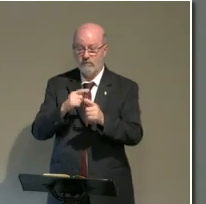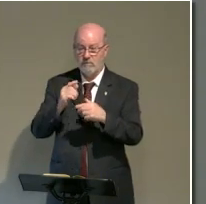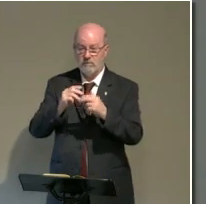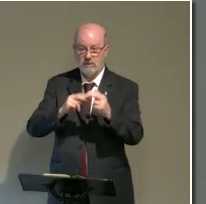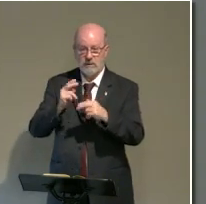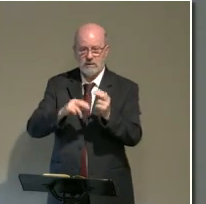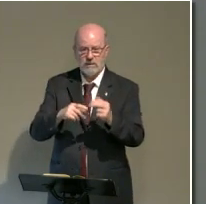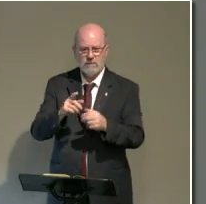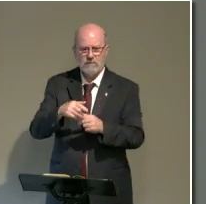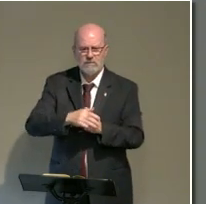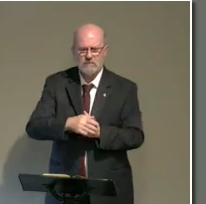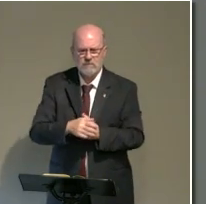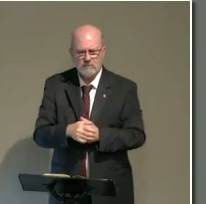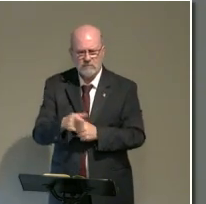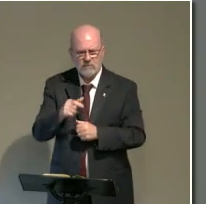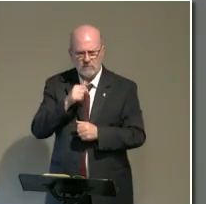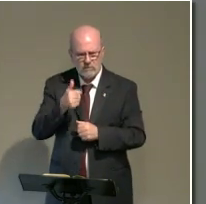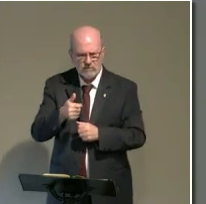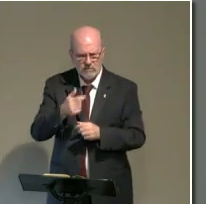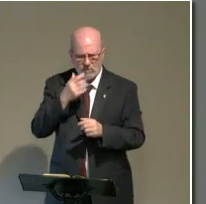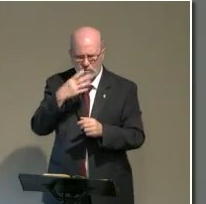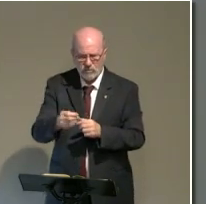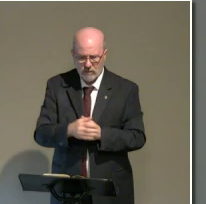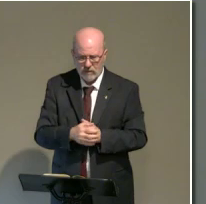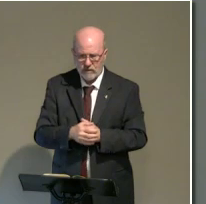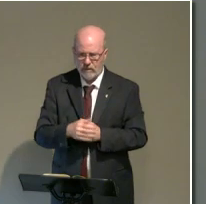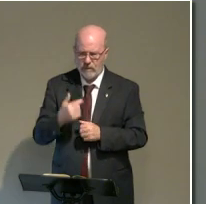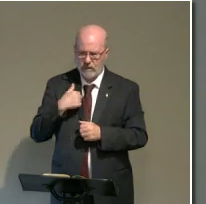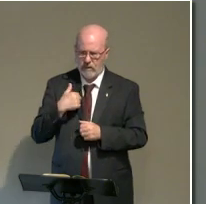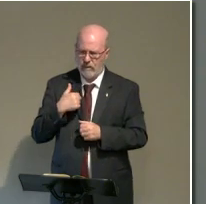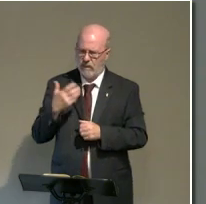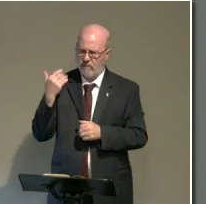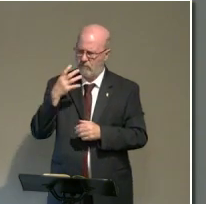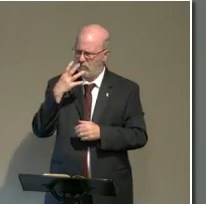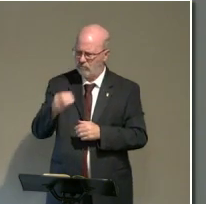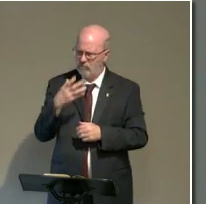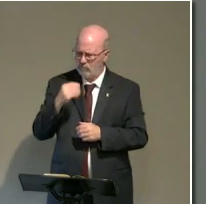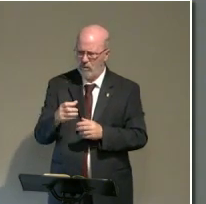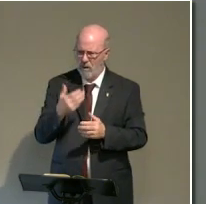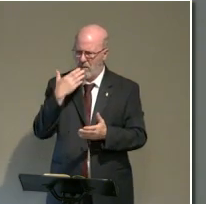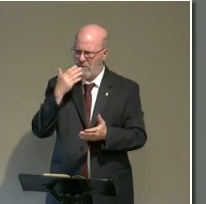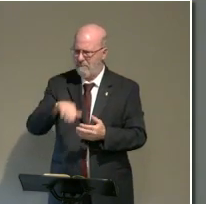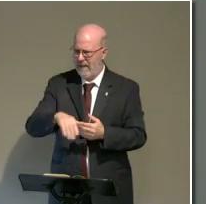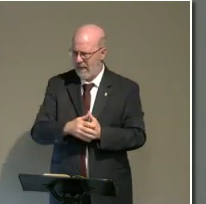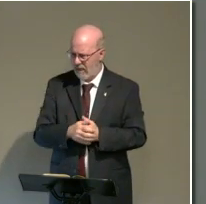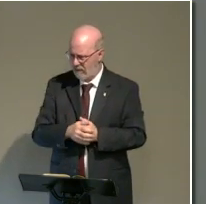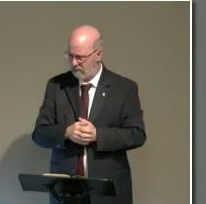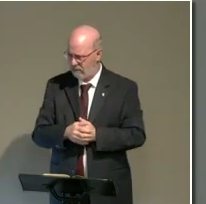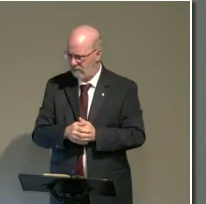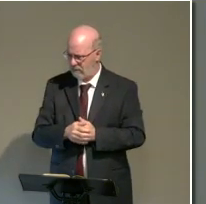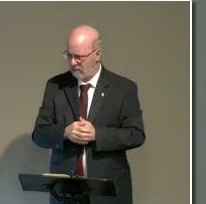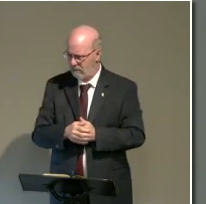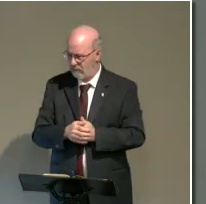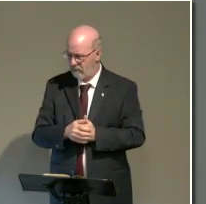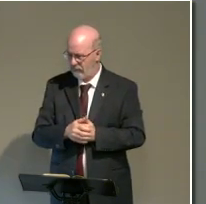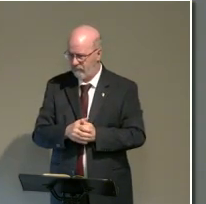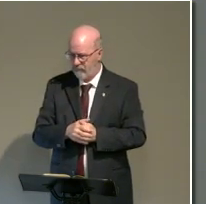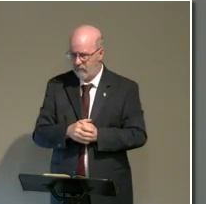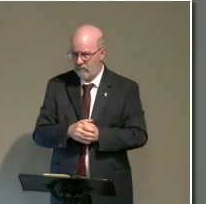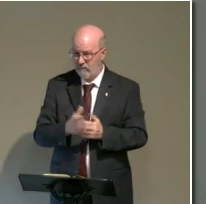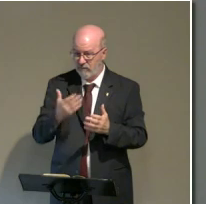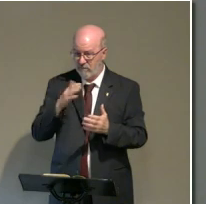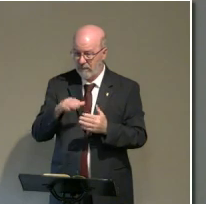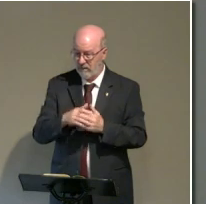said, you don't swear. And I used to cuss bad, okay? Really